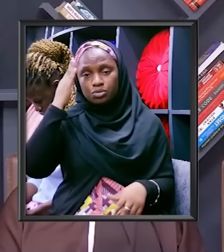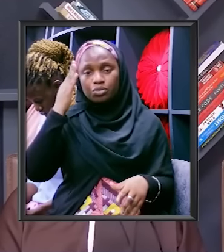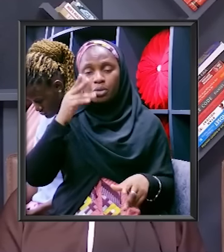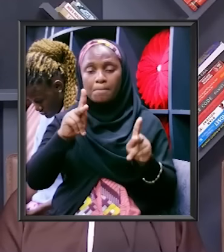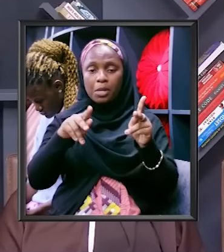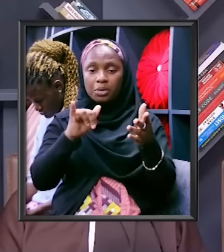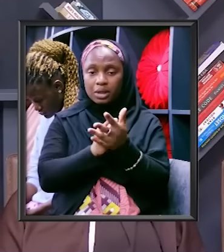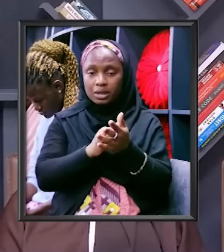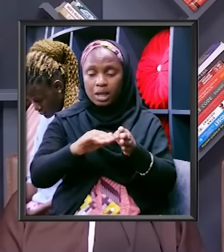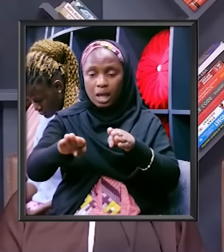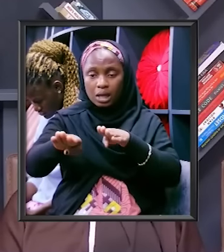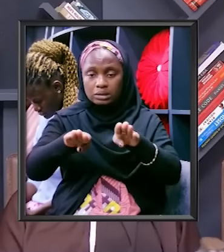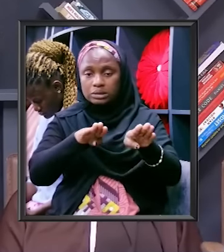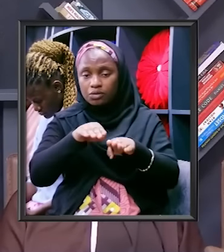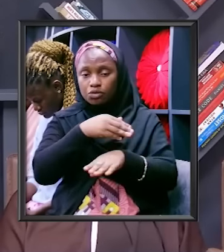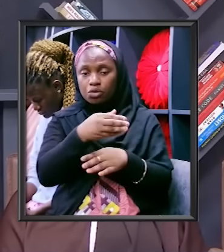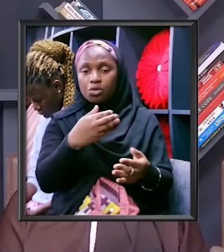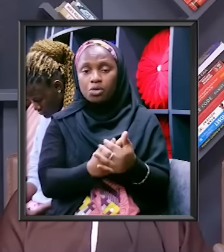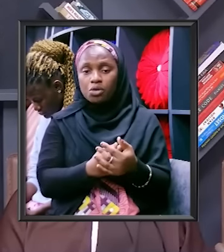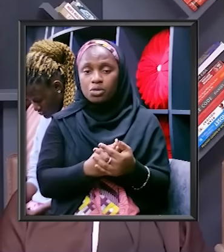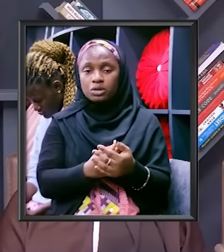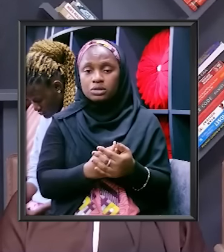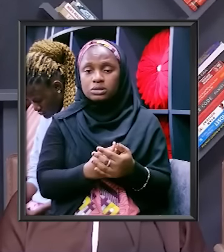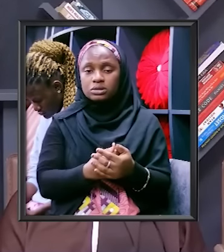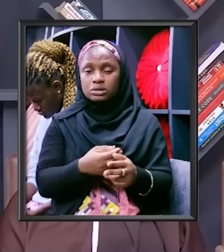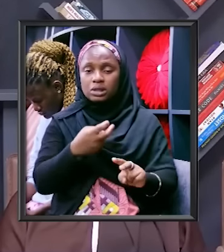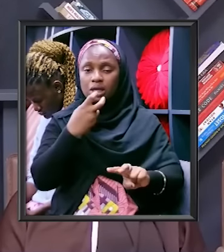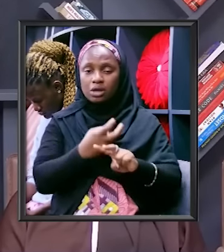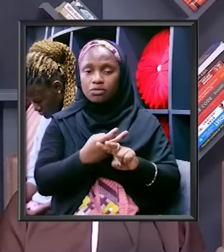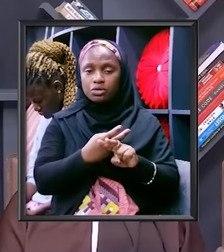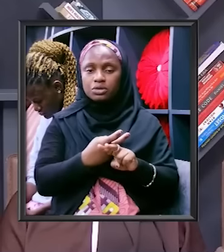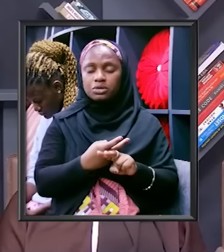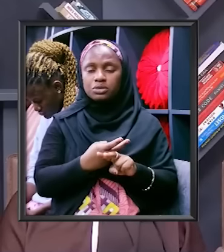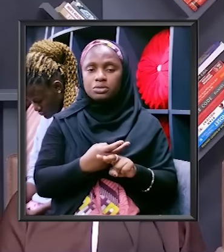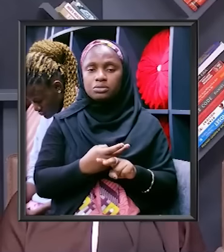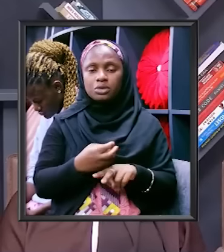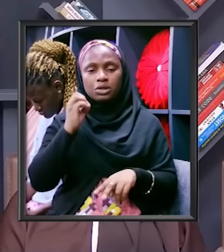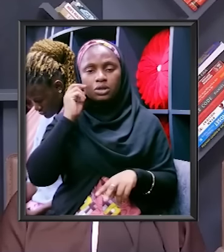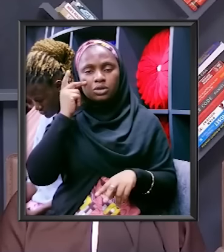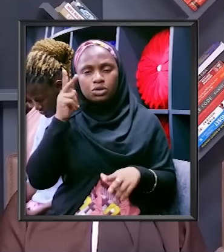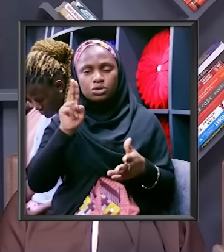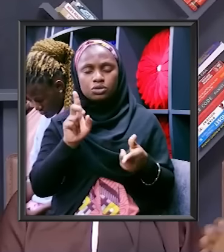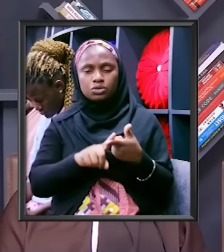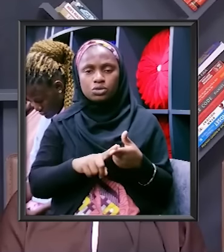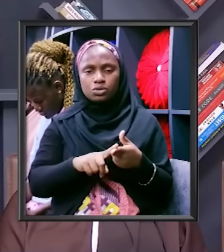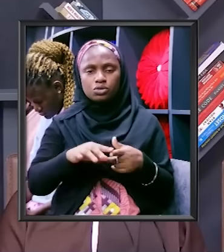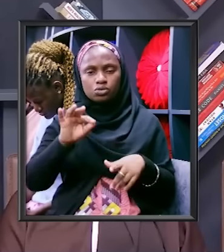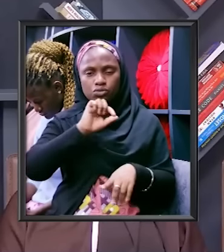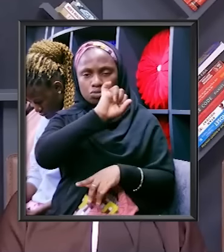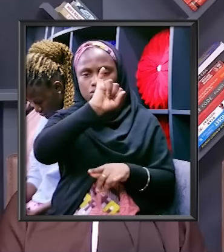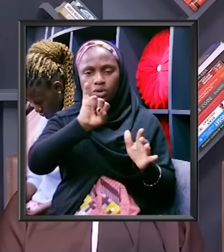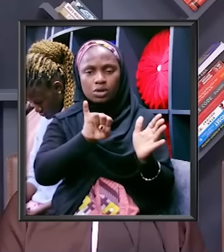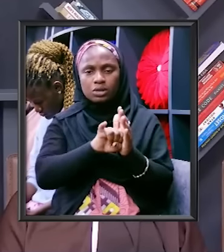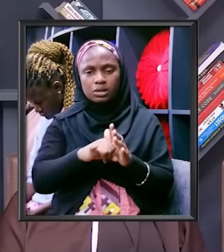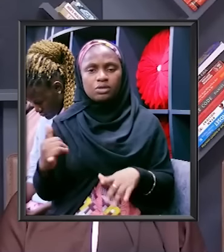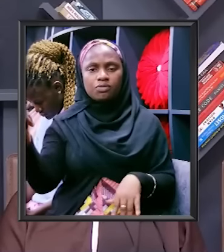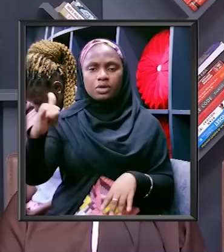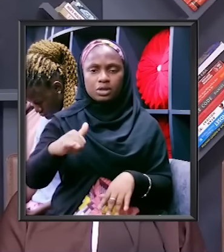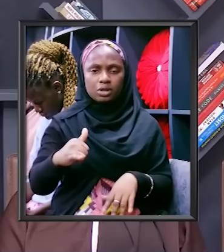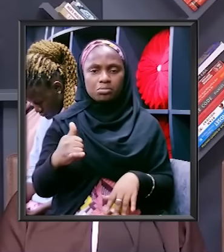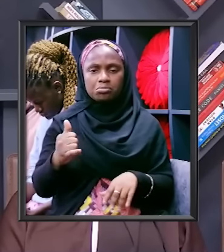they sabotaging effort. In suppose identify them, in suppose pick them, in suppose make